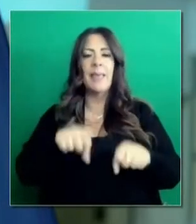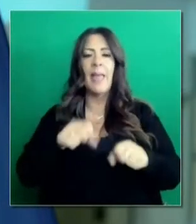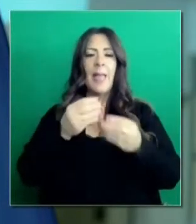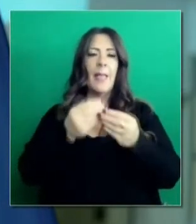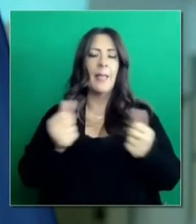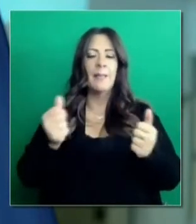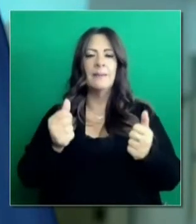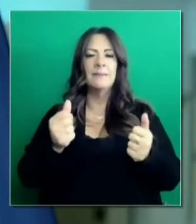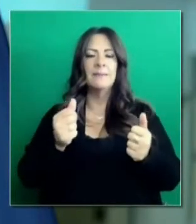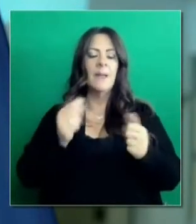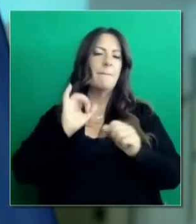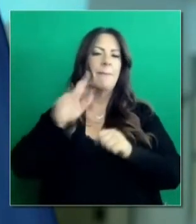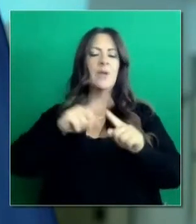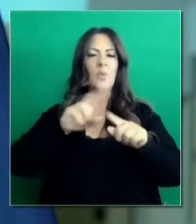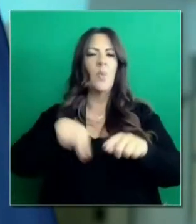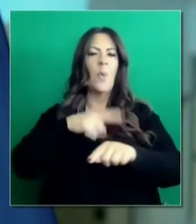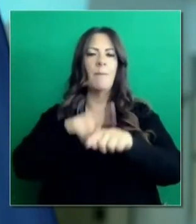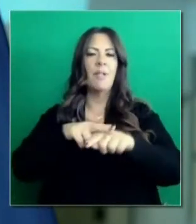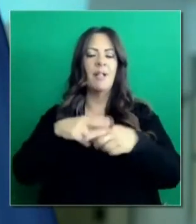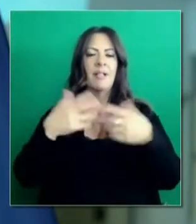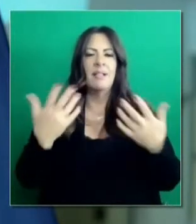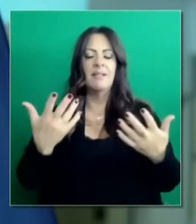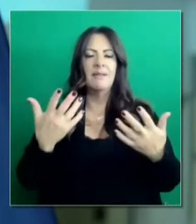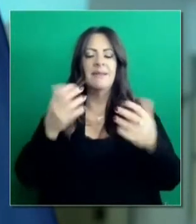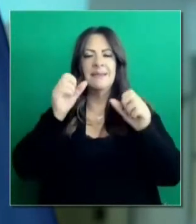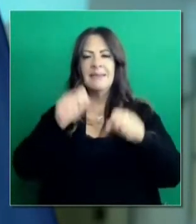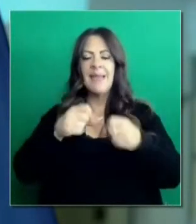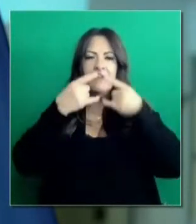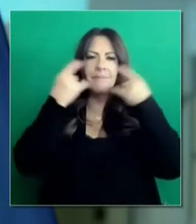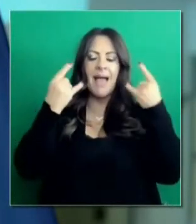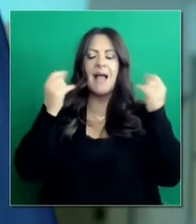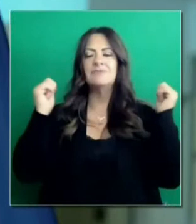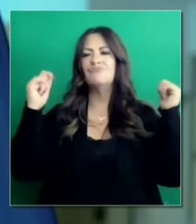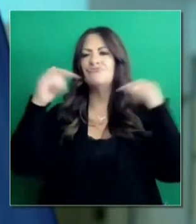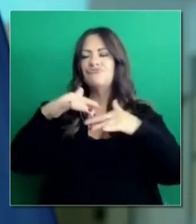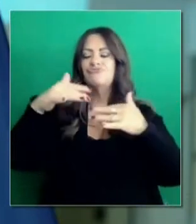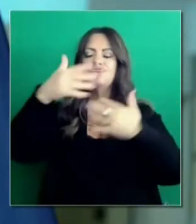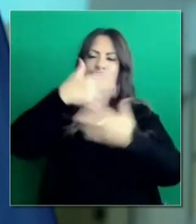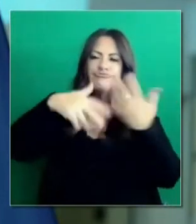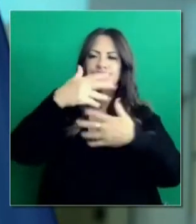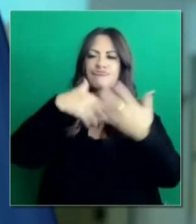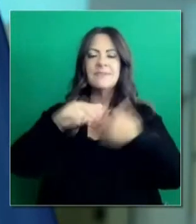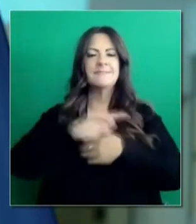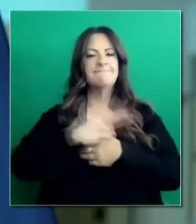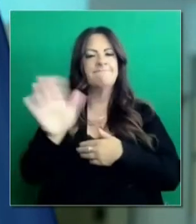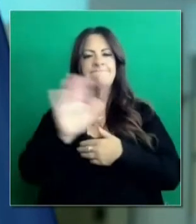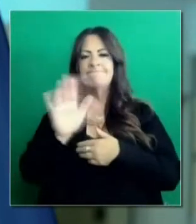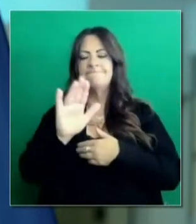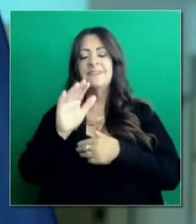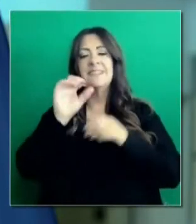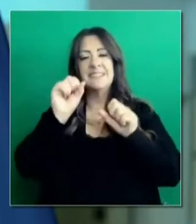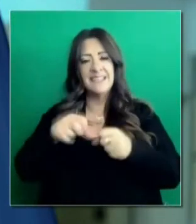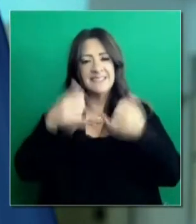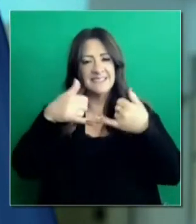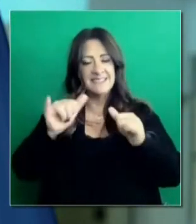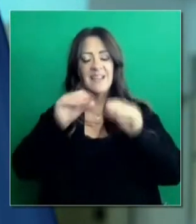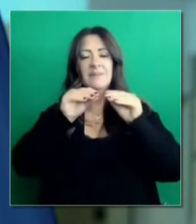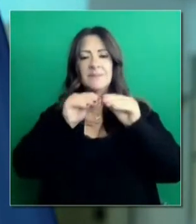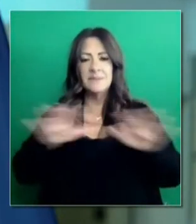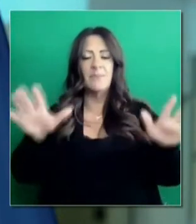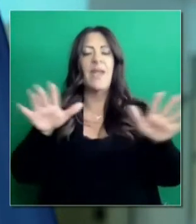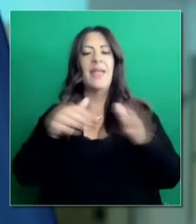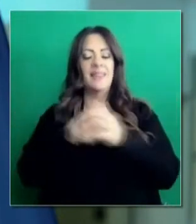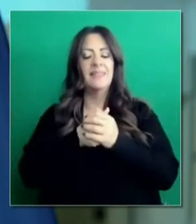back to mass gatherings without any consideration of transmission or effective